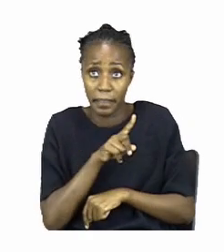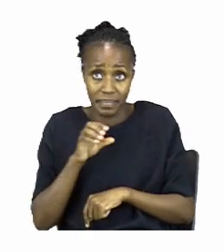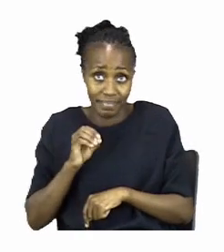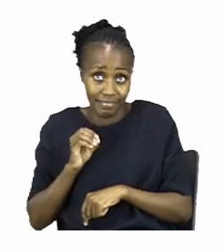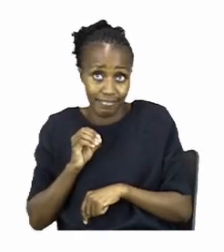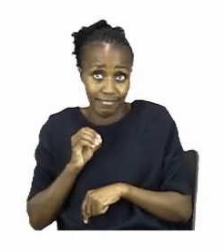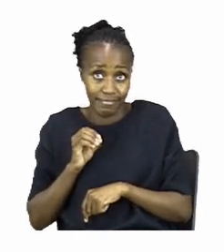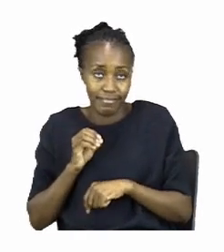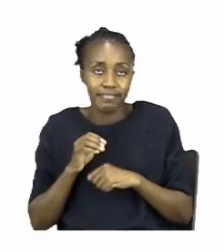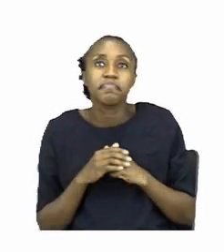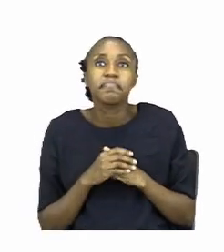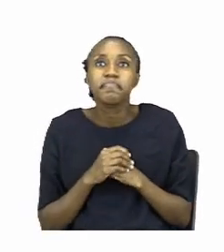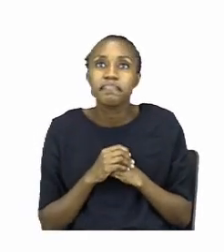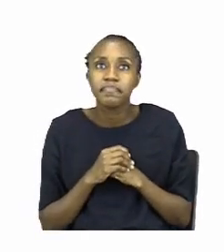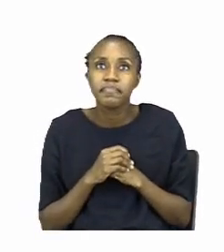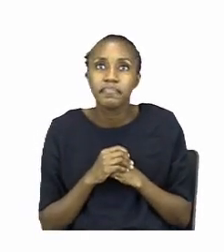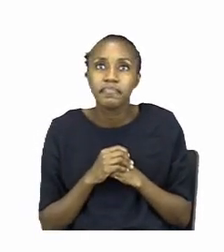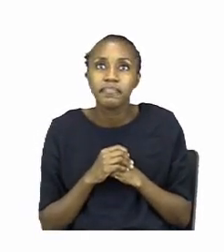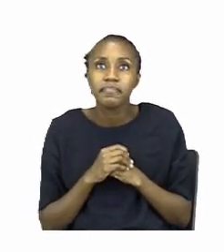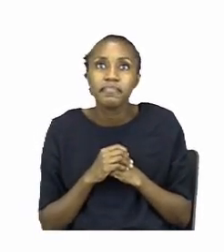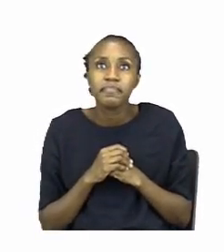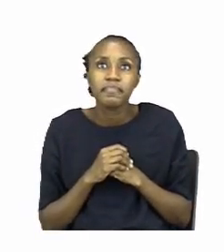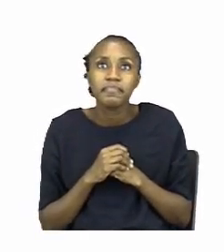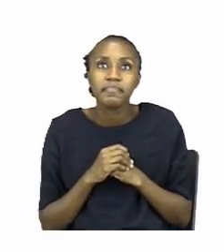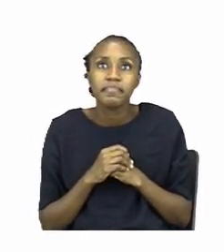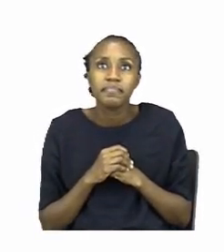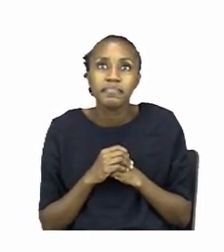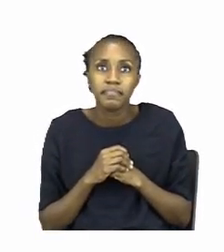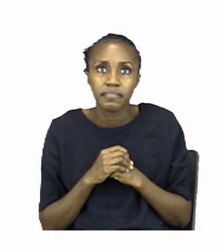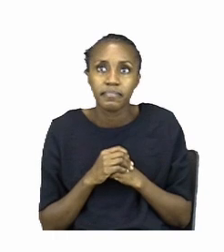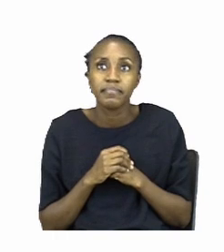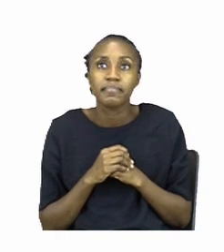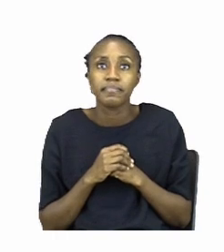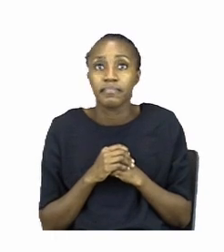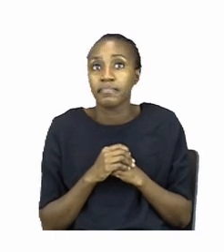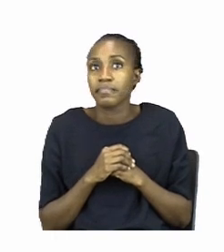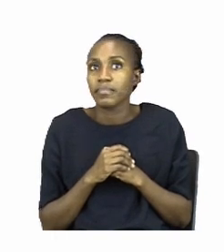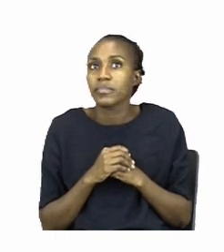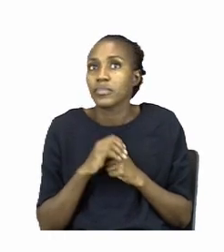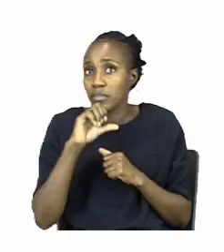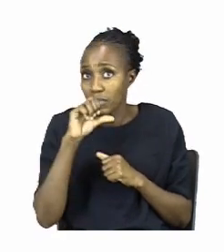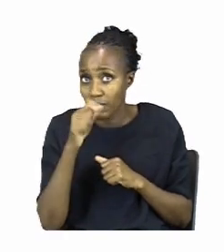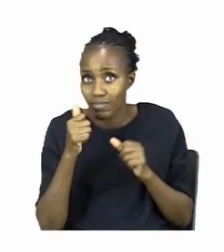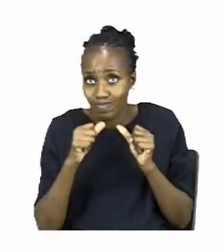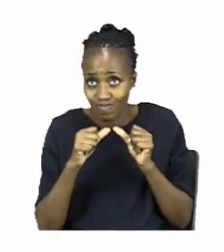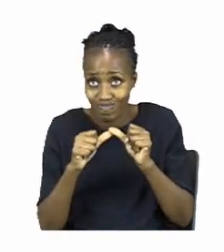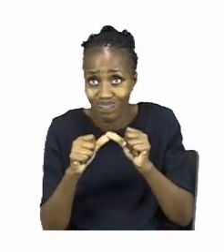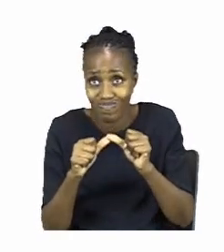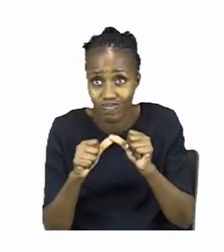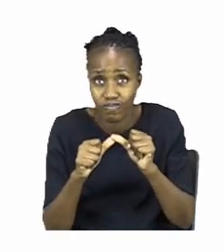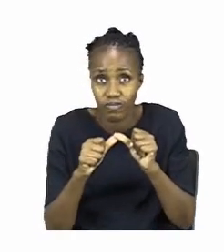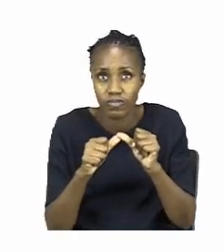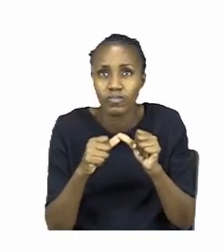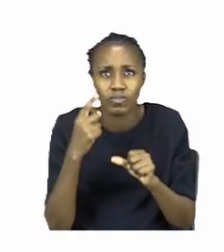that sum is 10. Now boys and girls, if you go ahead and you count all the little circles, then